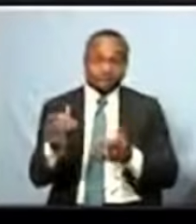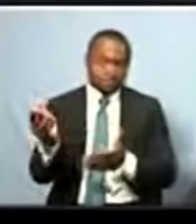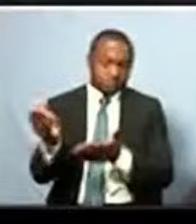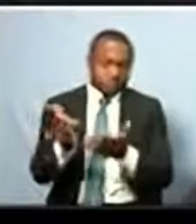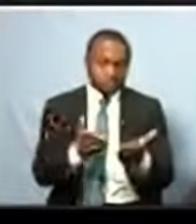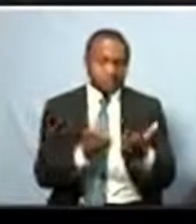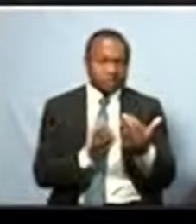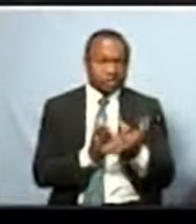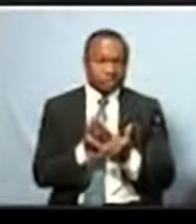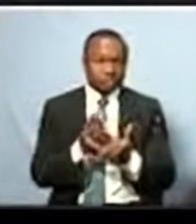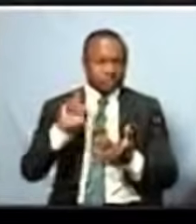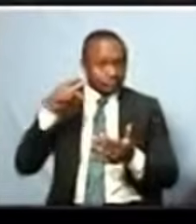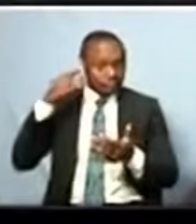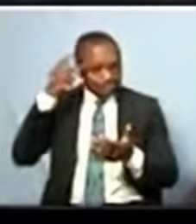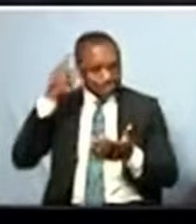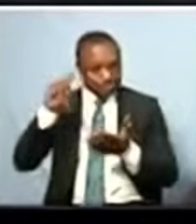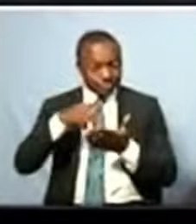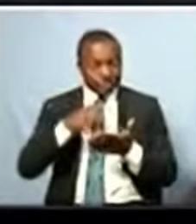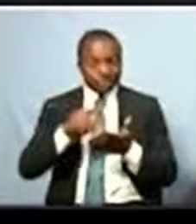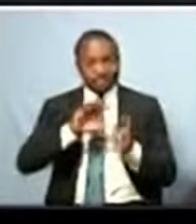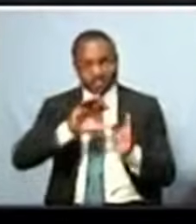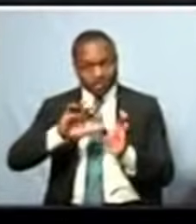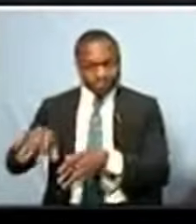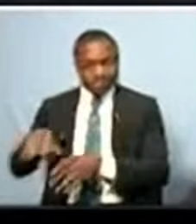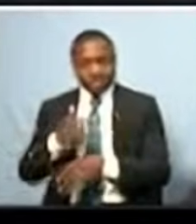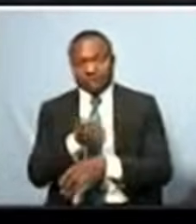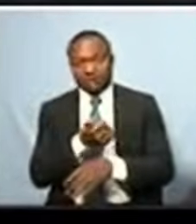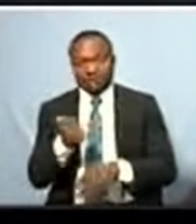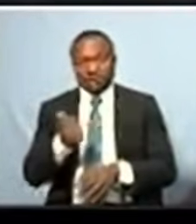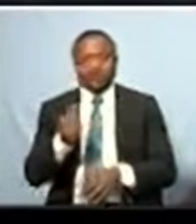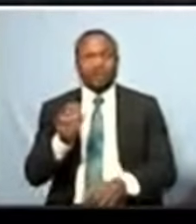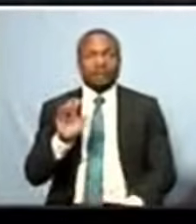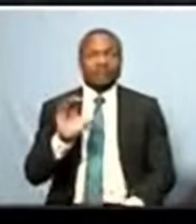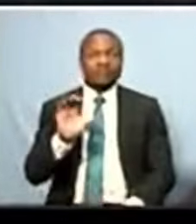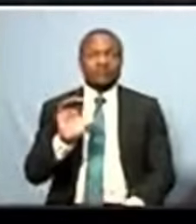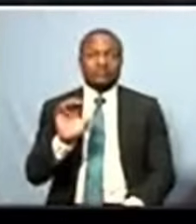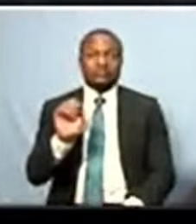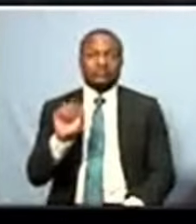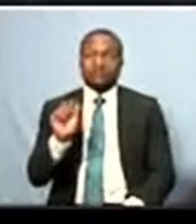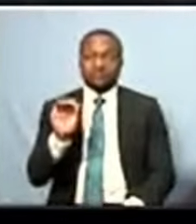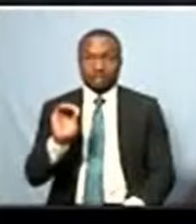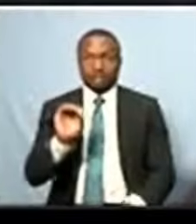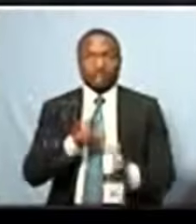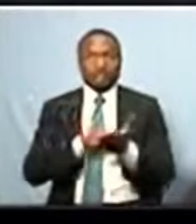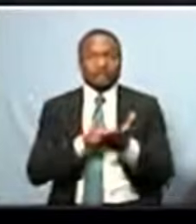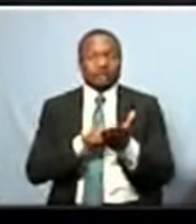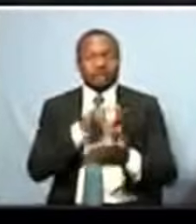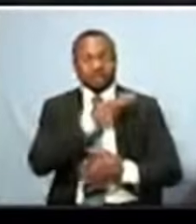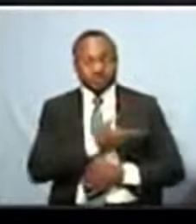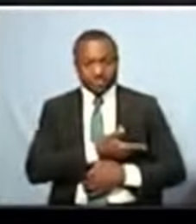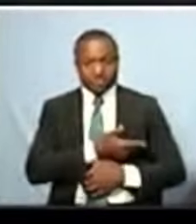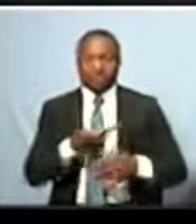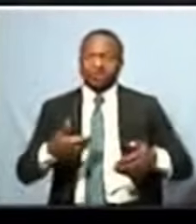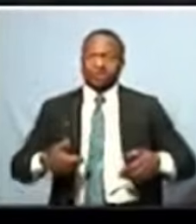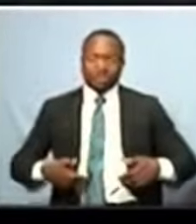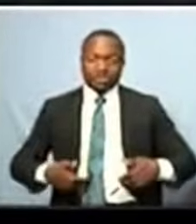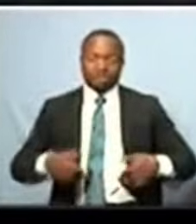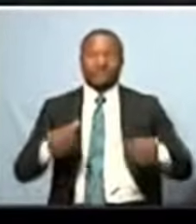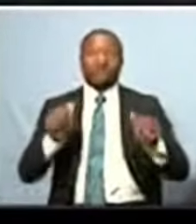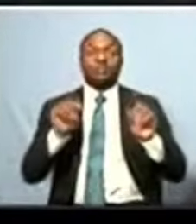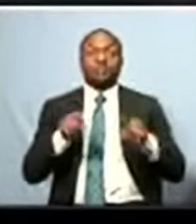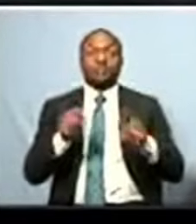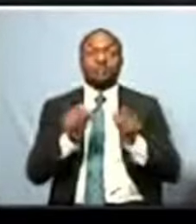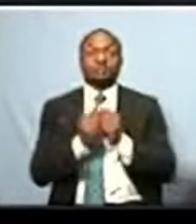parties and neglect the other civil societies that represent women, that represent the youth, and that represent the disabled.